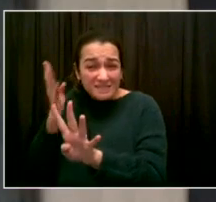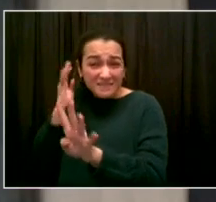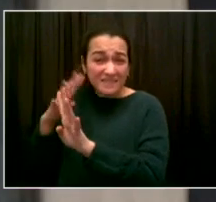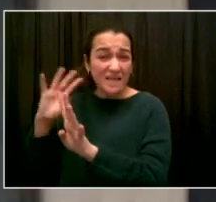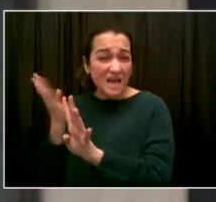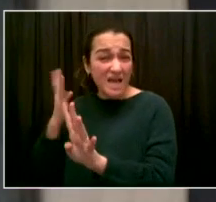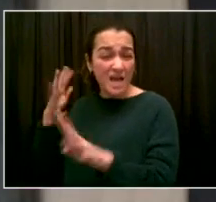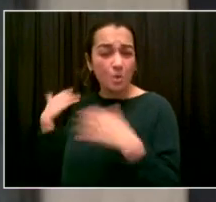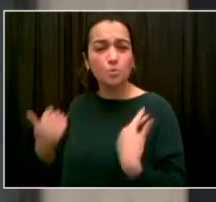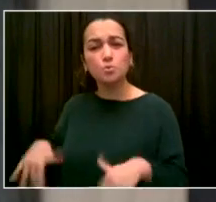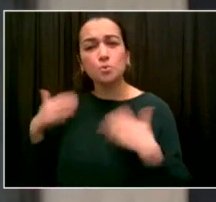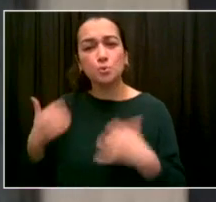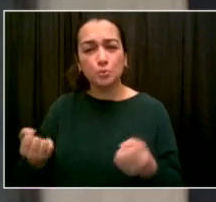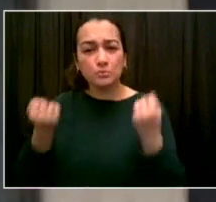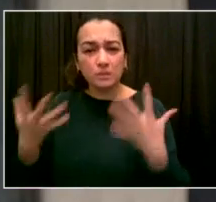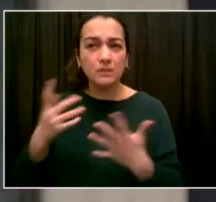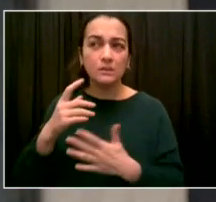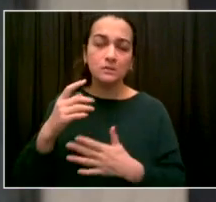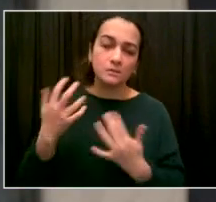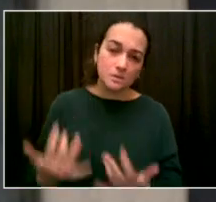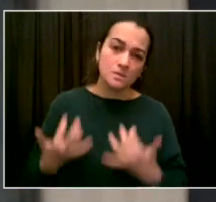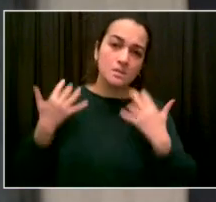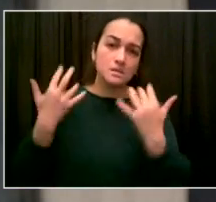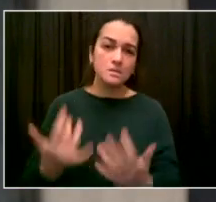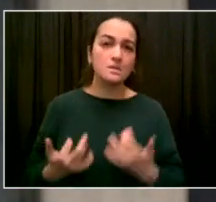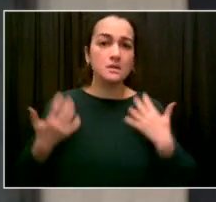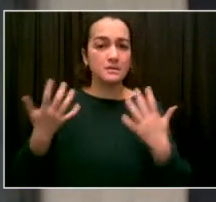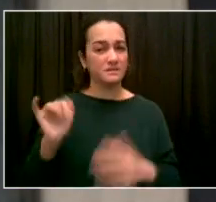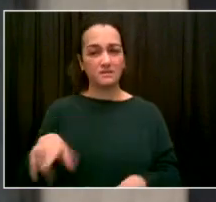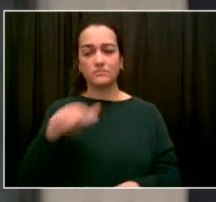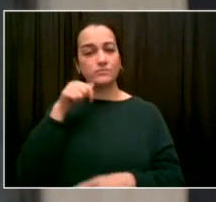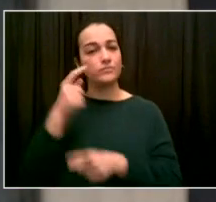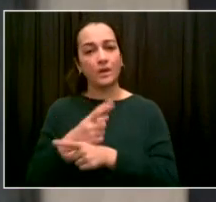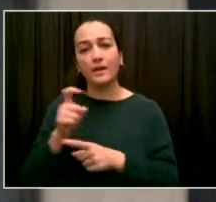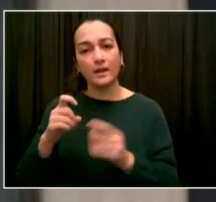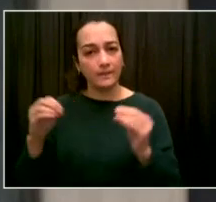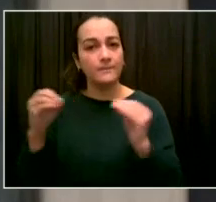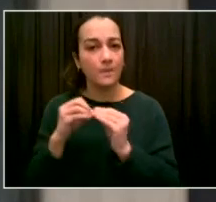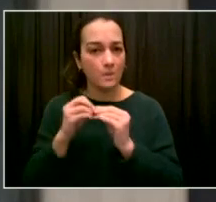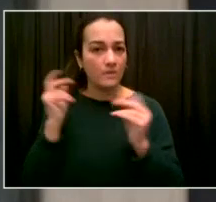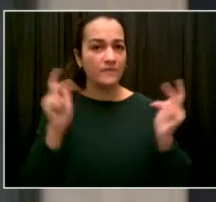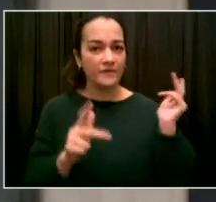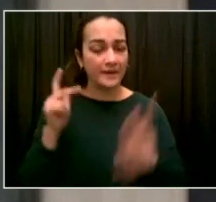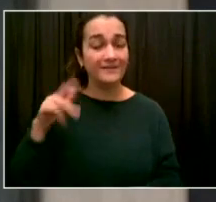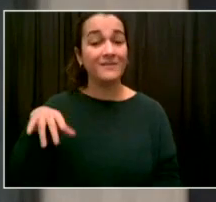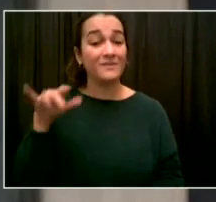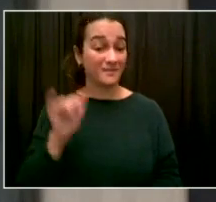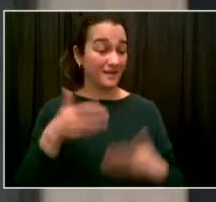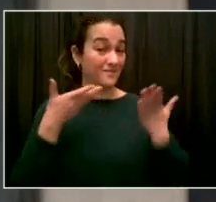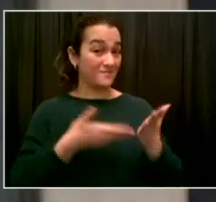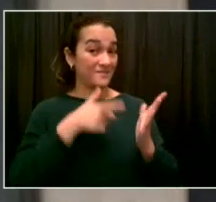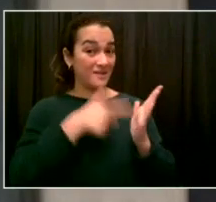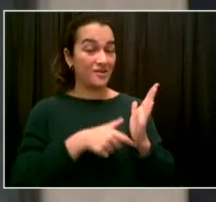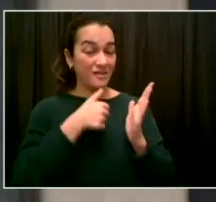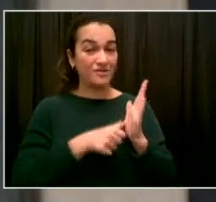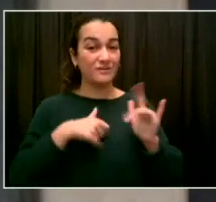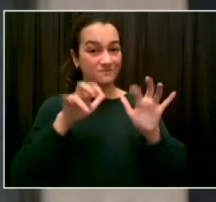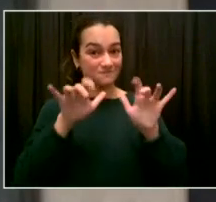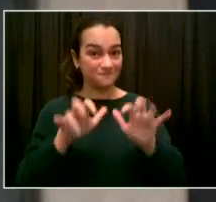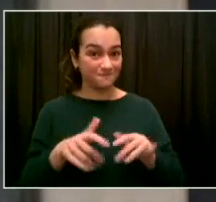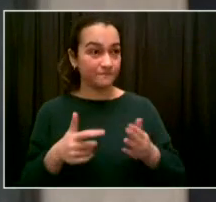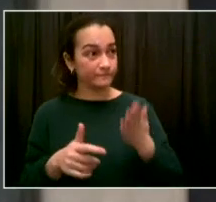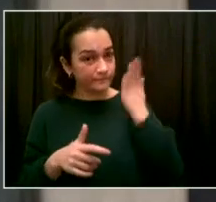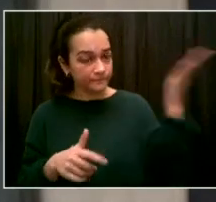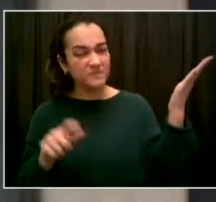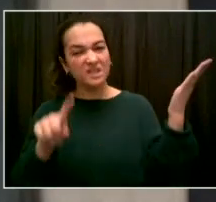FEMA, I know you've joined me in asking for this, Mayor, but I hope that FEMA will send us this. This is the key, testing. And it